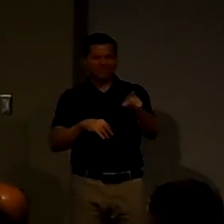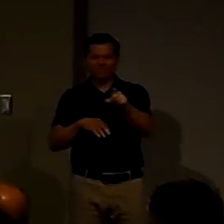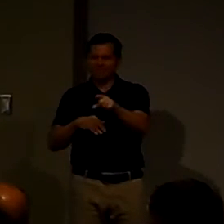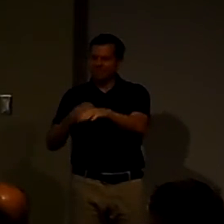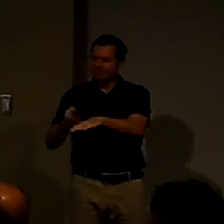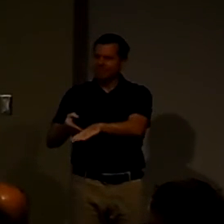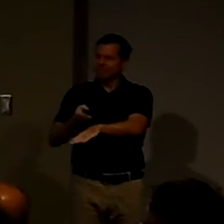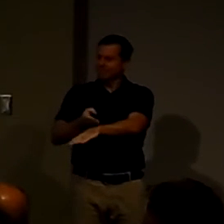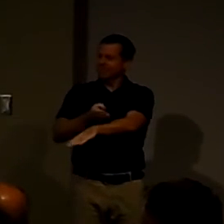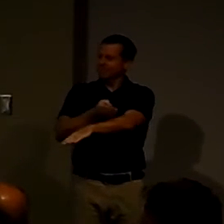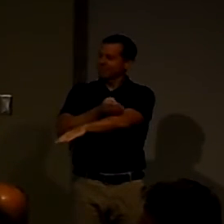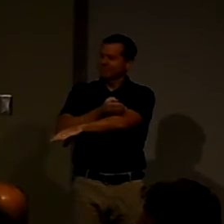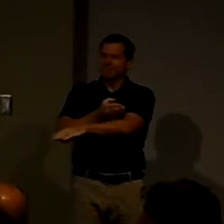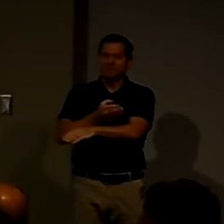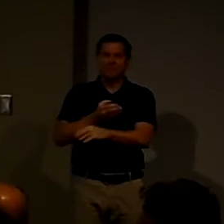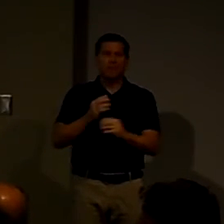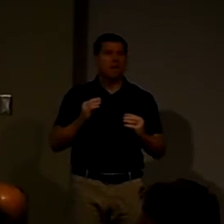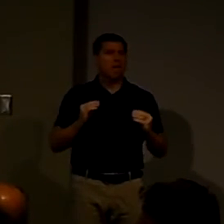And more activity,